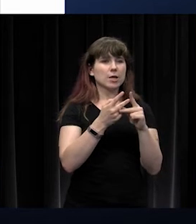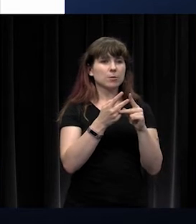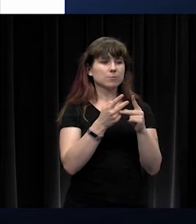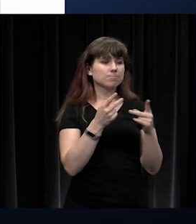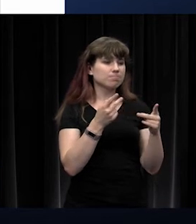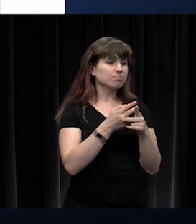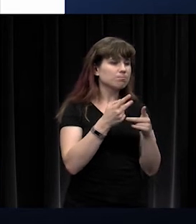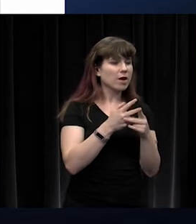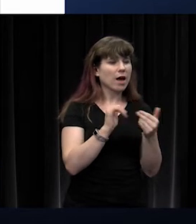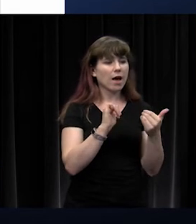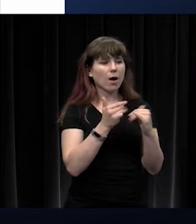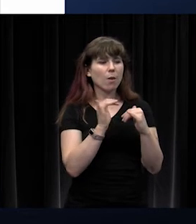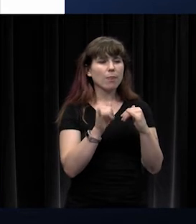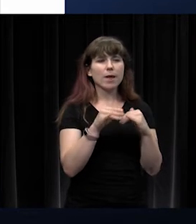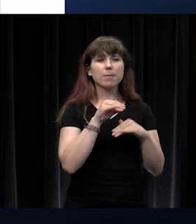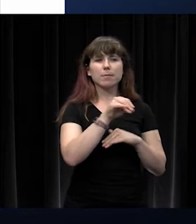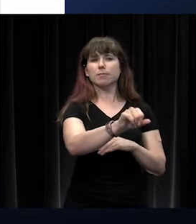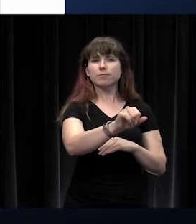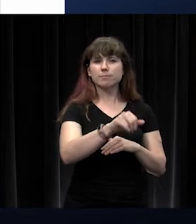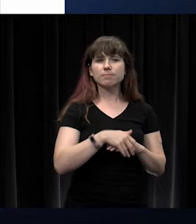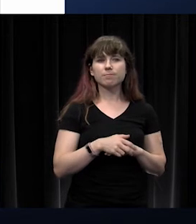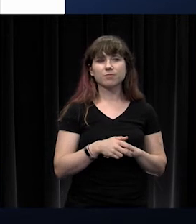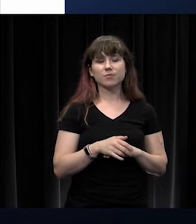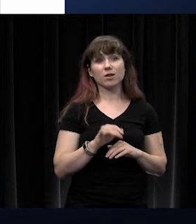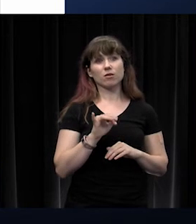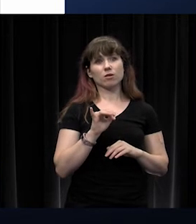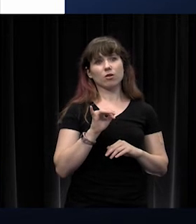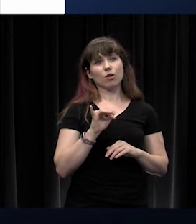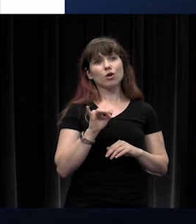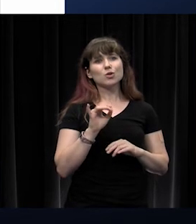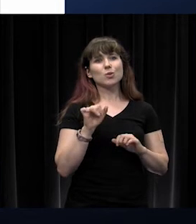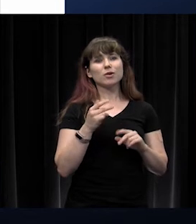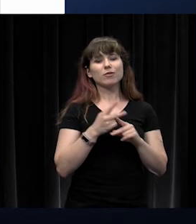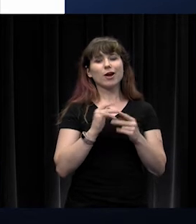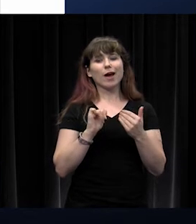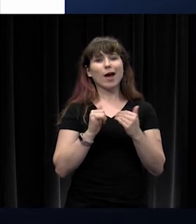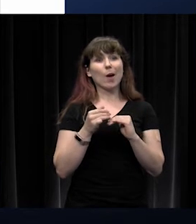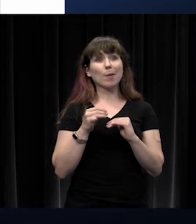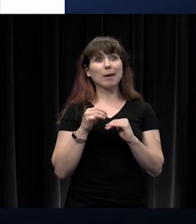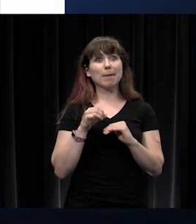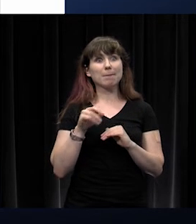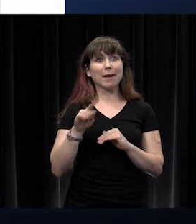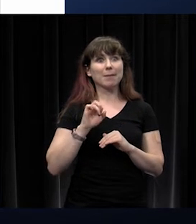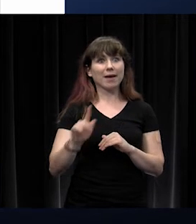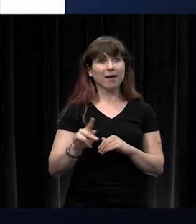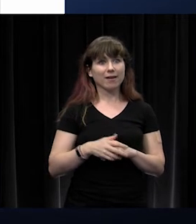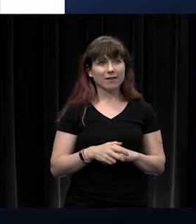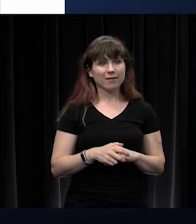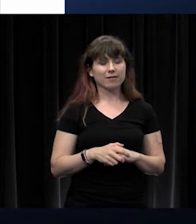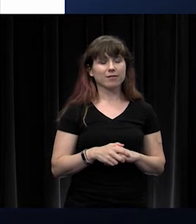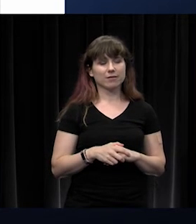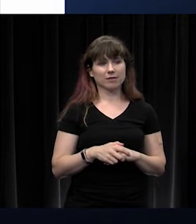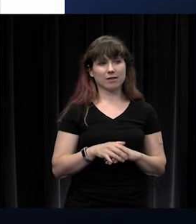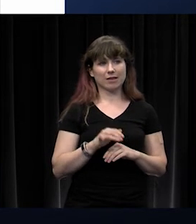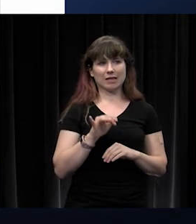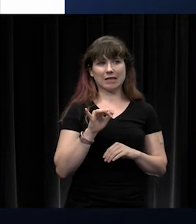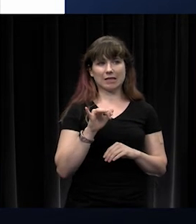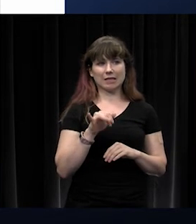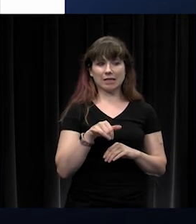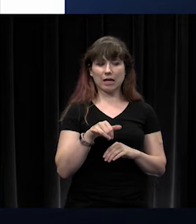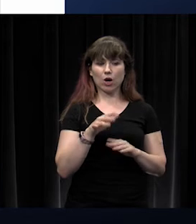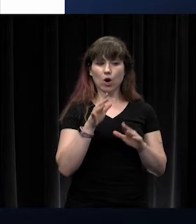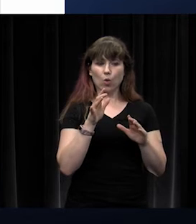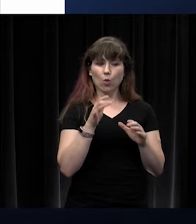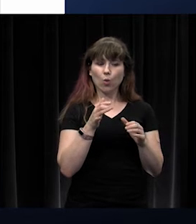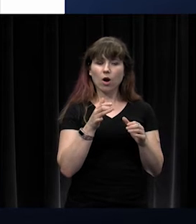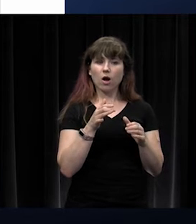how we're funding technology, number one, but also then how we're paying it off, number two. The plan with this particular bond issue is to fund the next